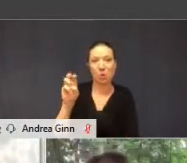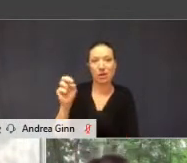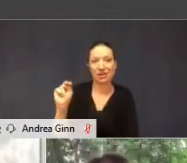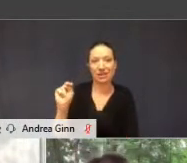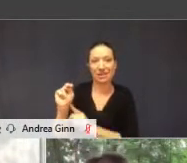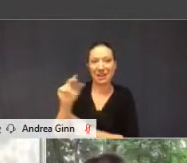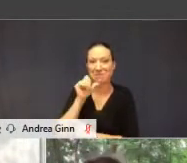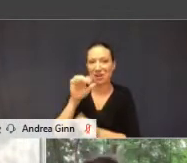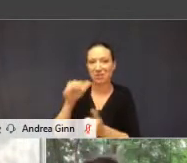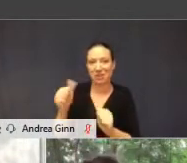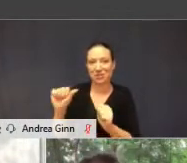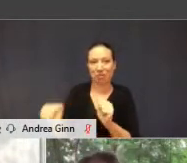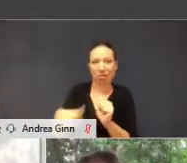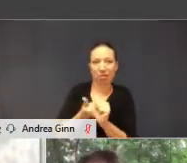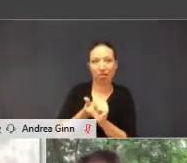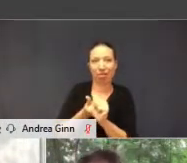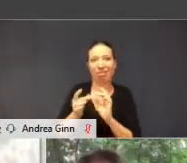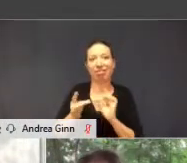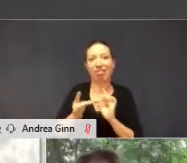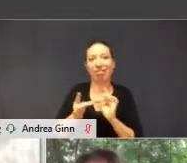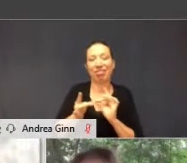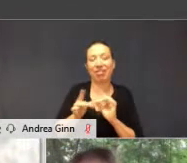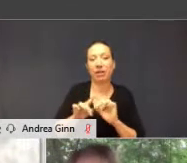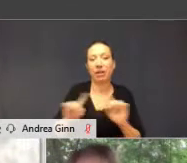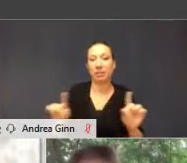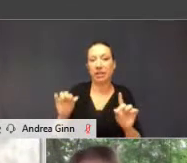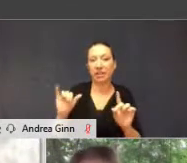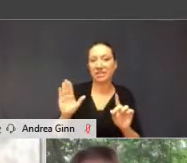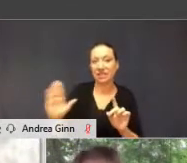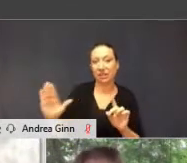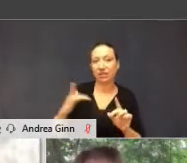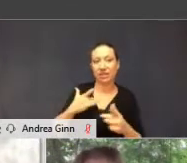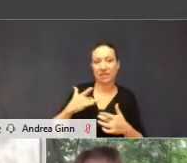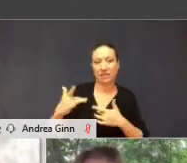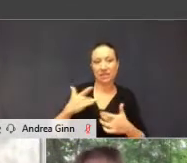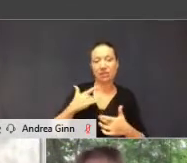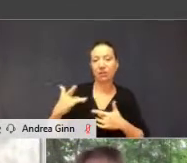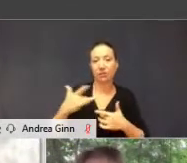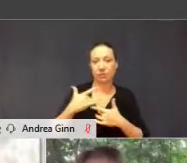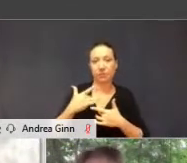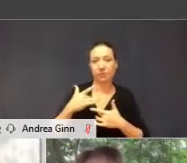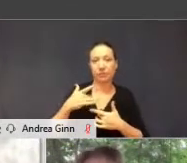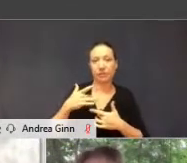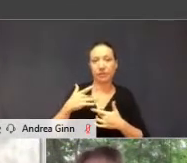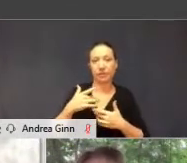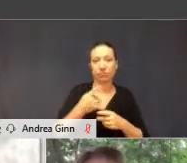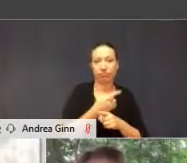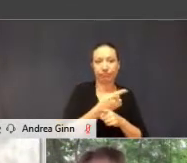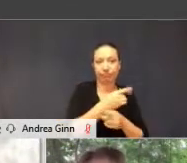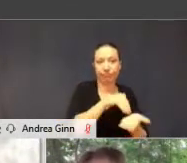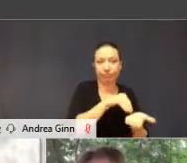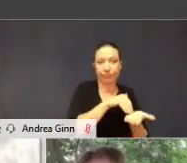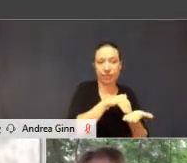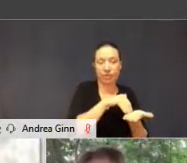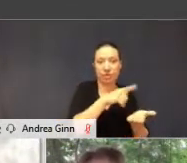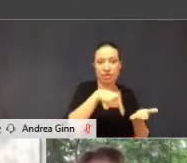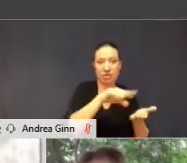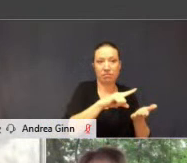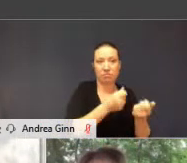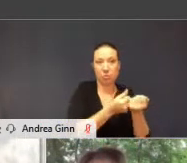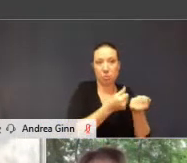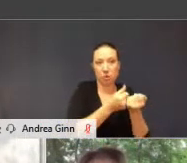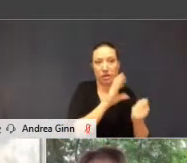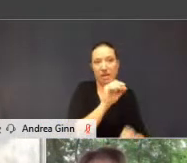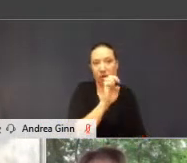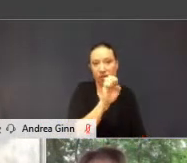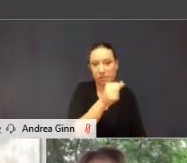back, but this is a concern that they have, that while the primary care network may have been taken care of with the CARES